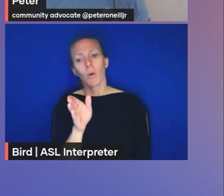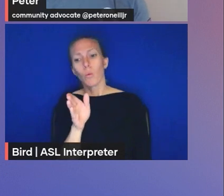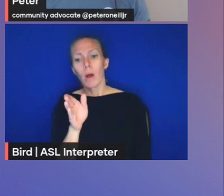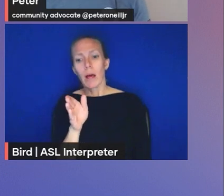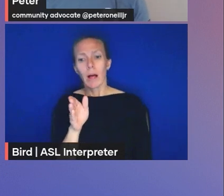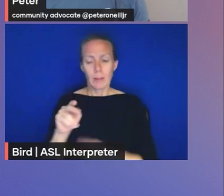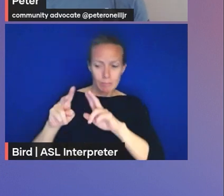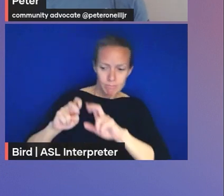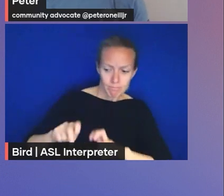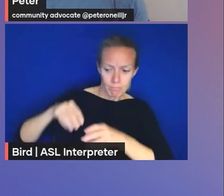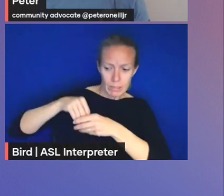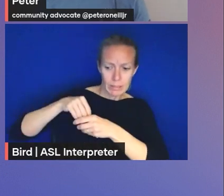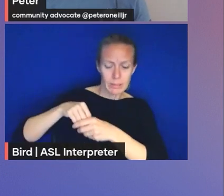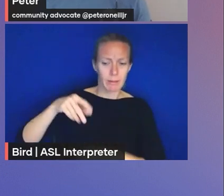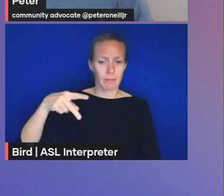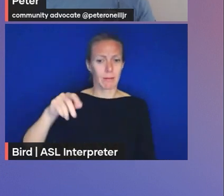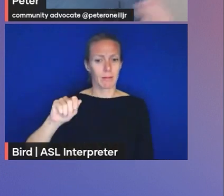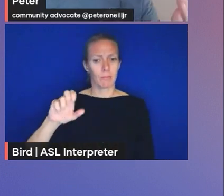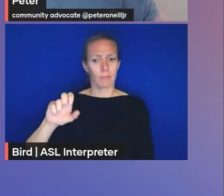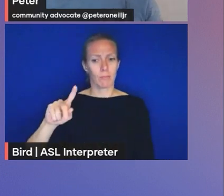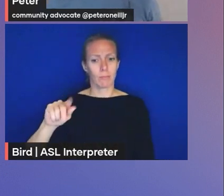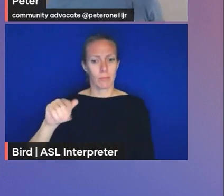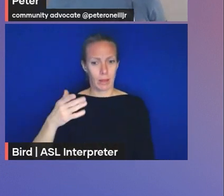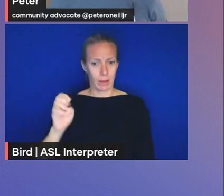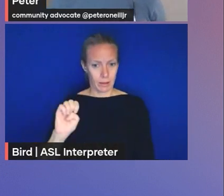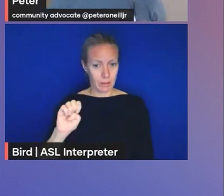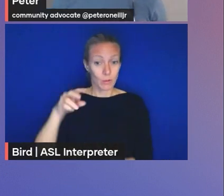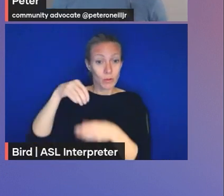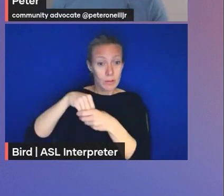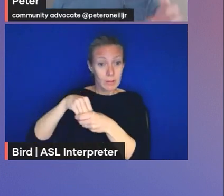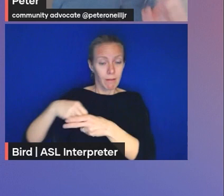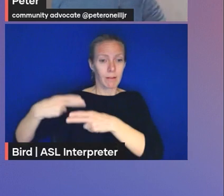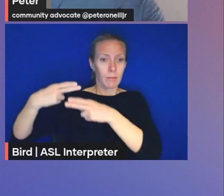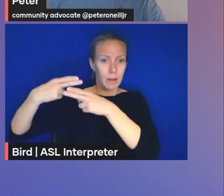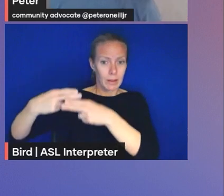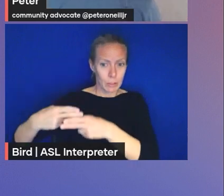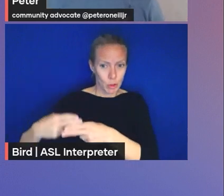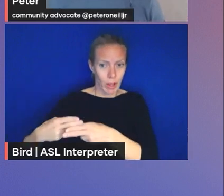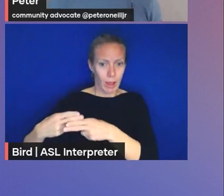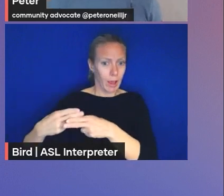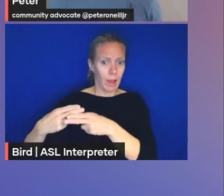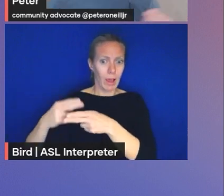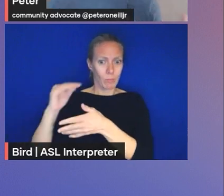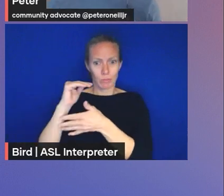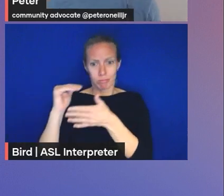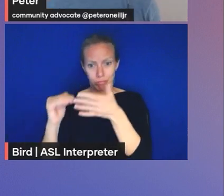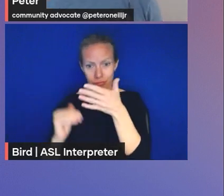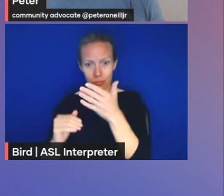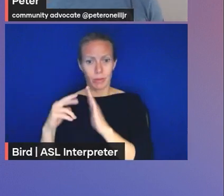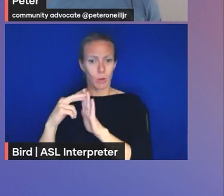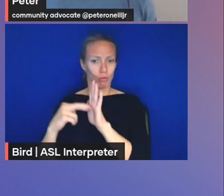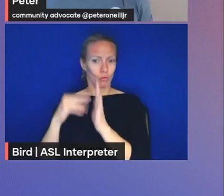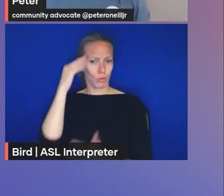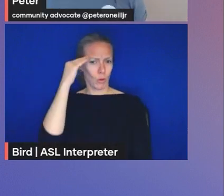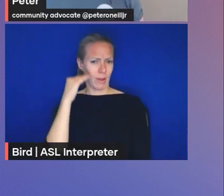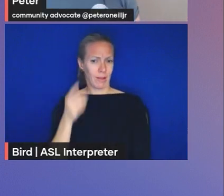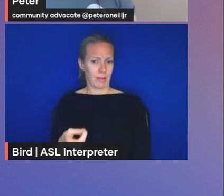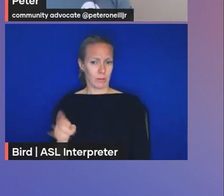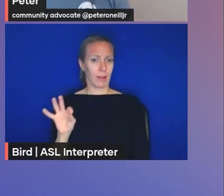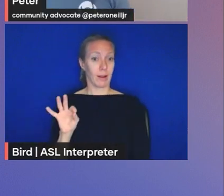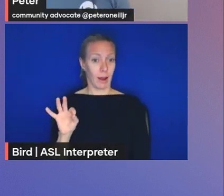name, and then inside of the package name, all the way down into the rule head, which is deny. And so that's how we know exactly where it's